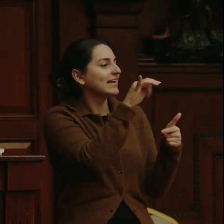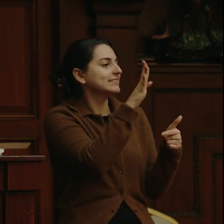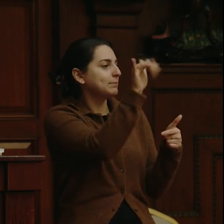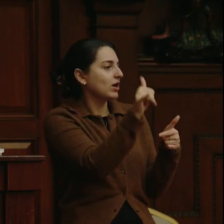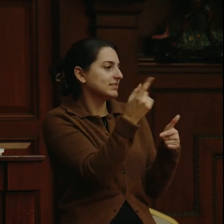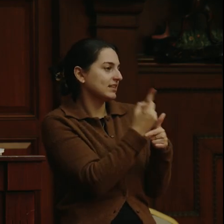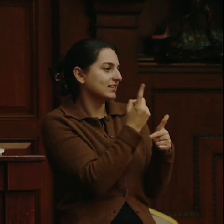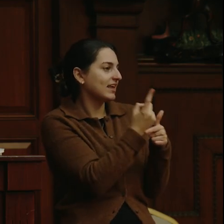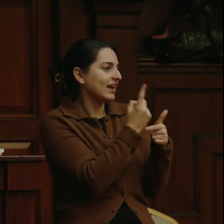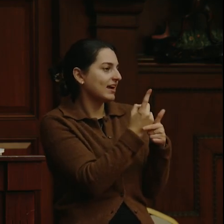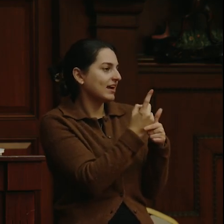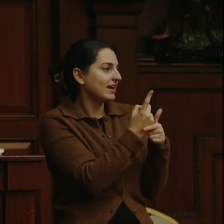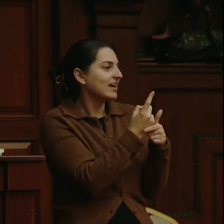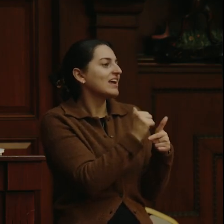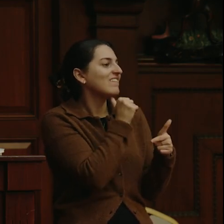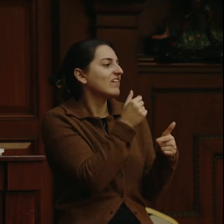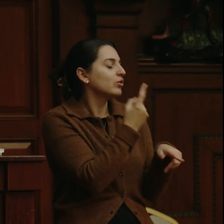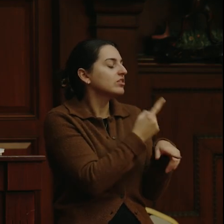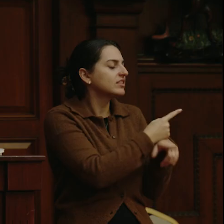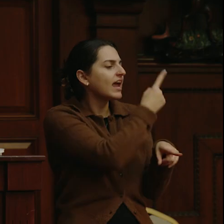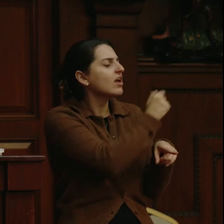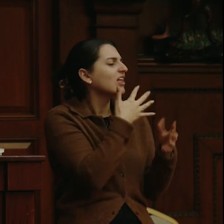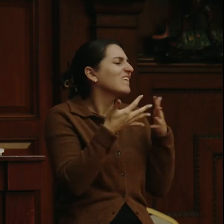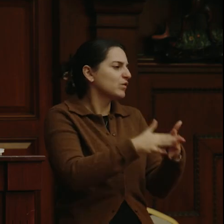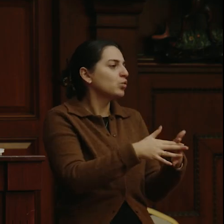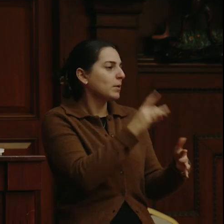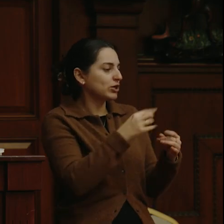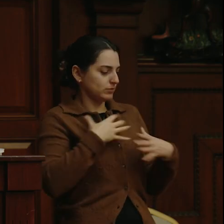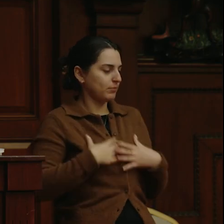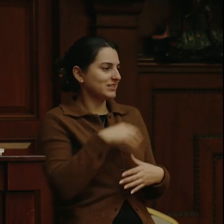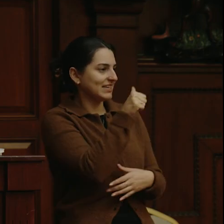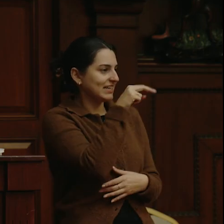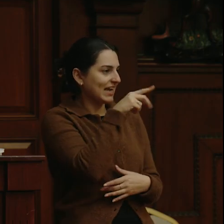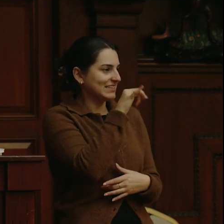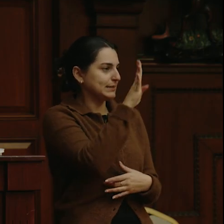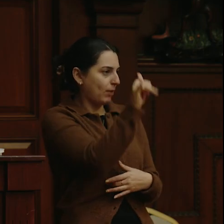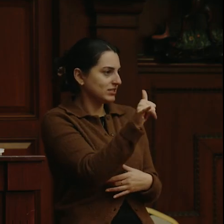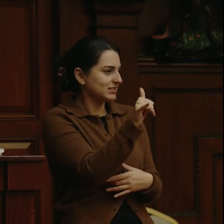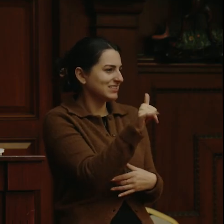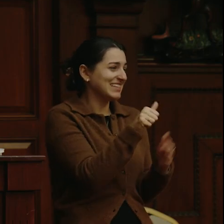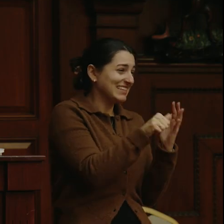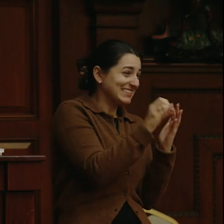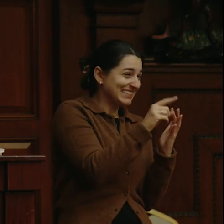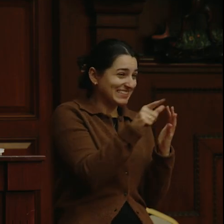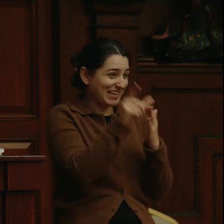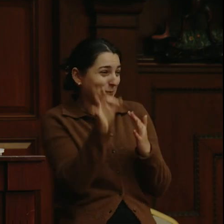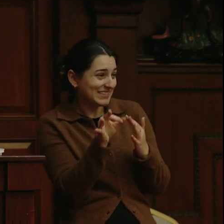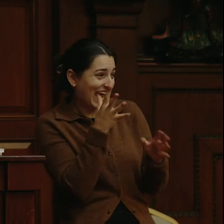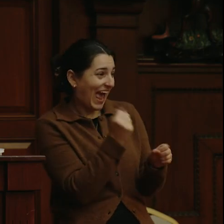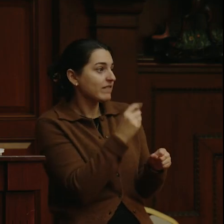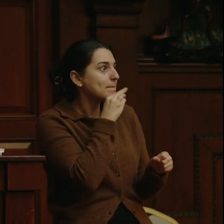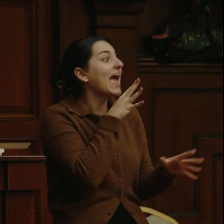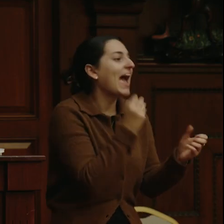when they're not there, they're not helpful. It can lead to a lot of confusion. So these antibodies are present in about 60 to 70% of patients with